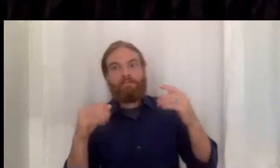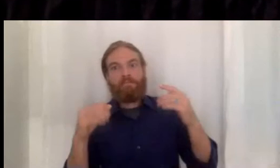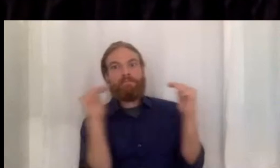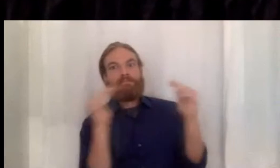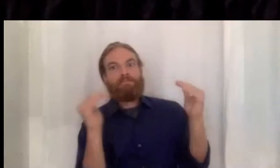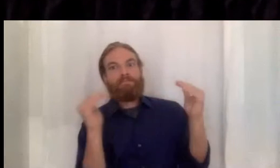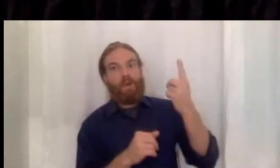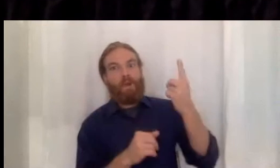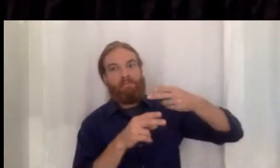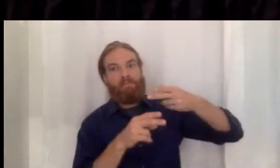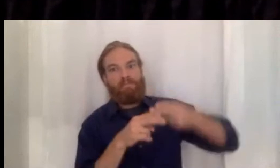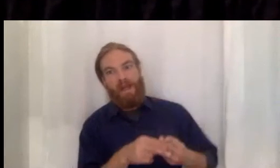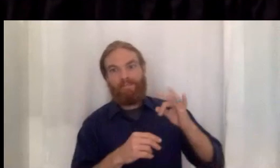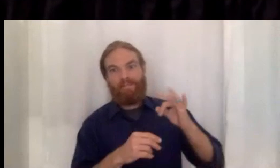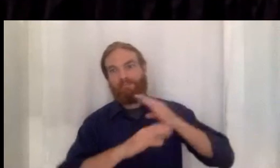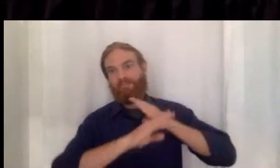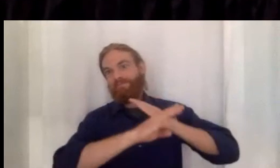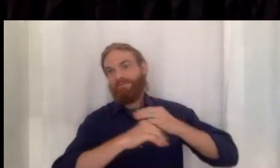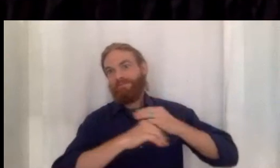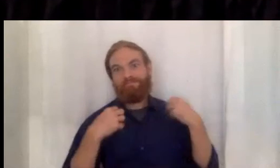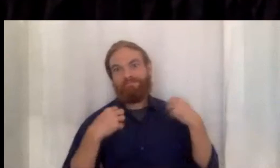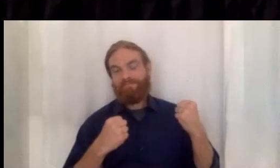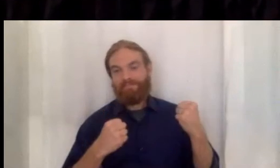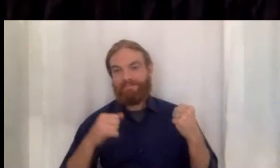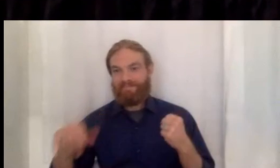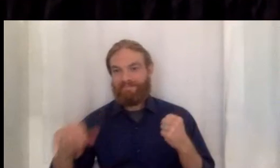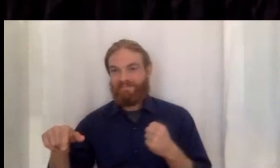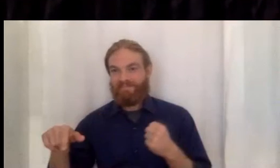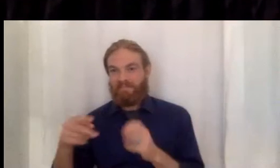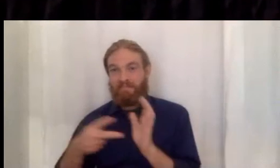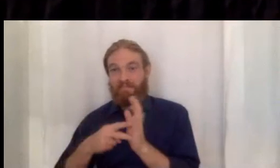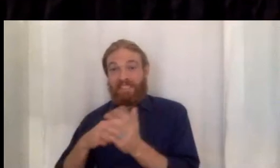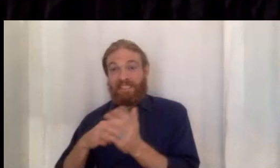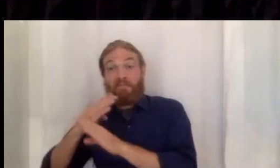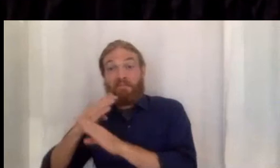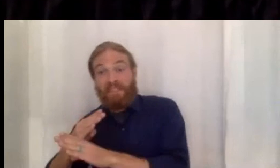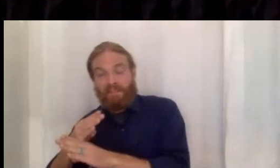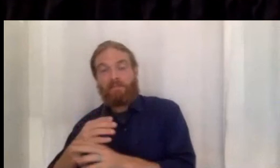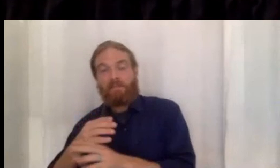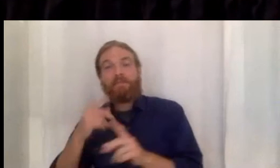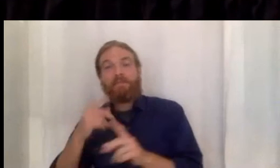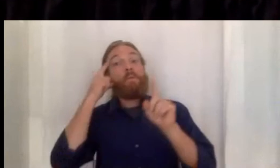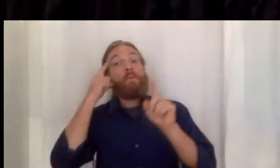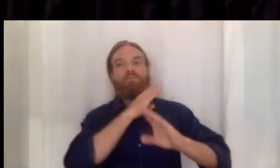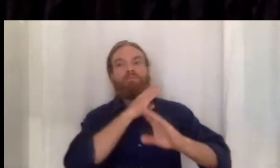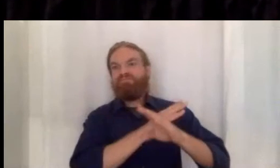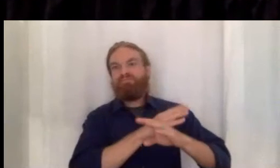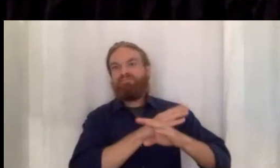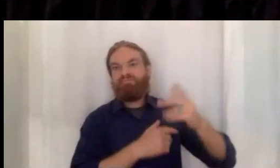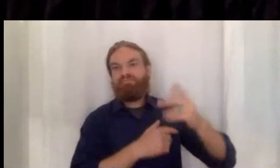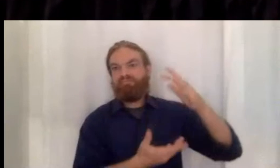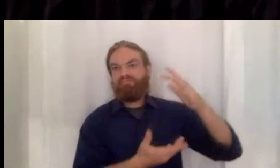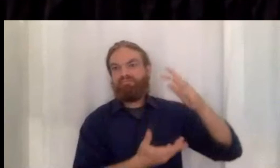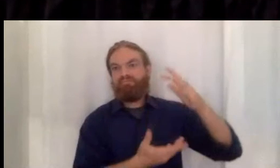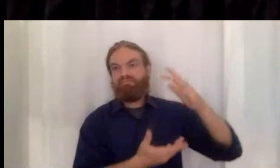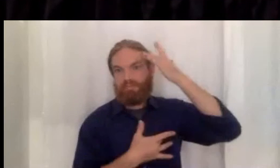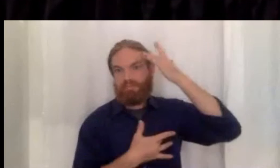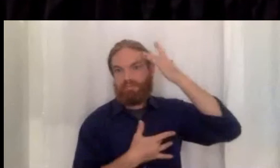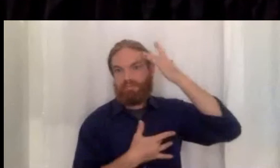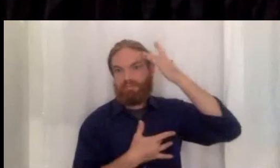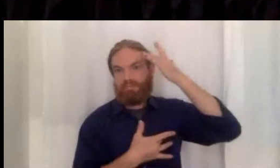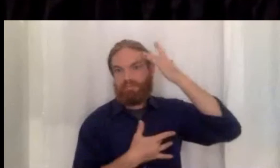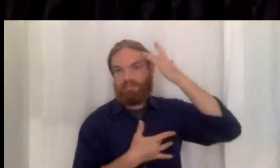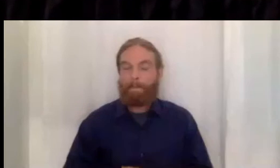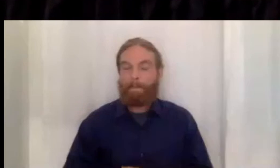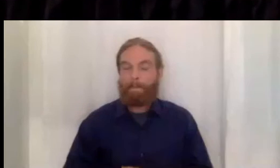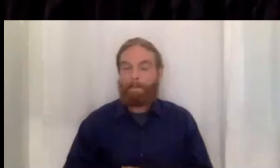is a cost savings also, but it's a wonderful option to